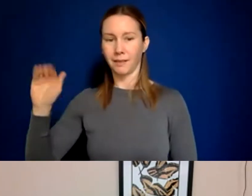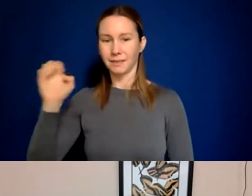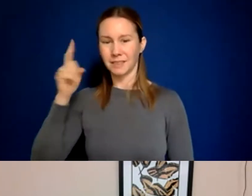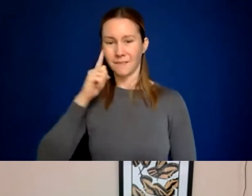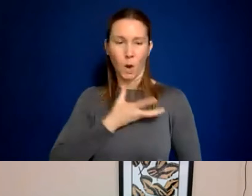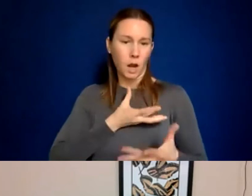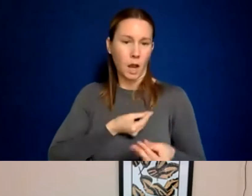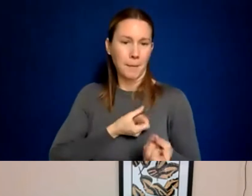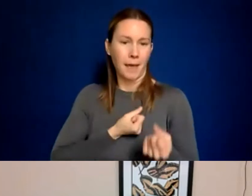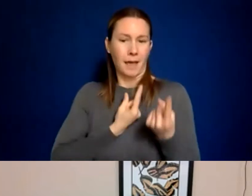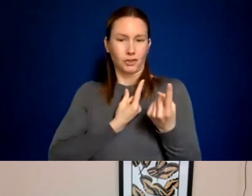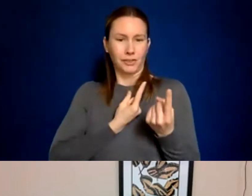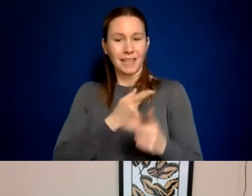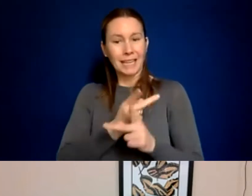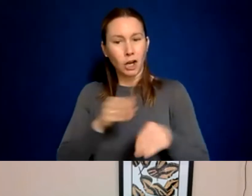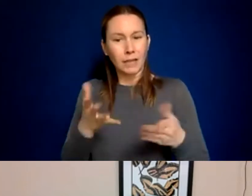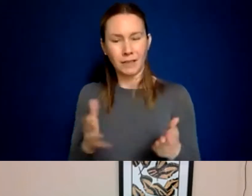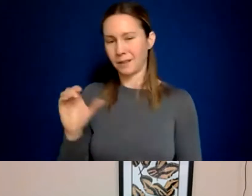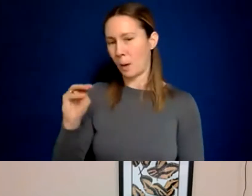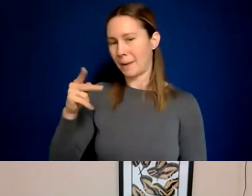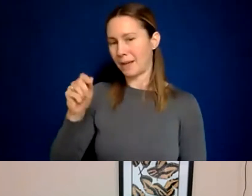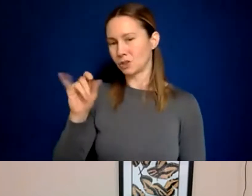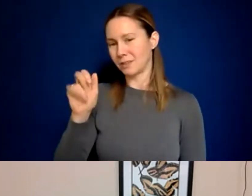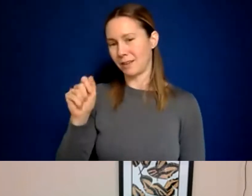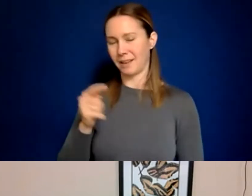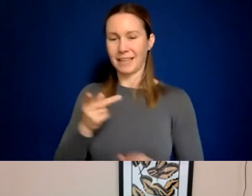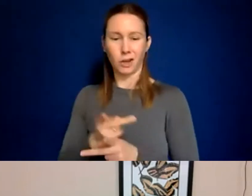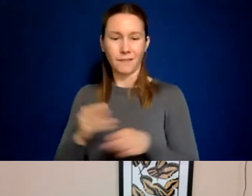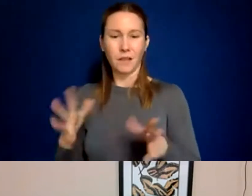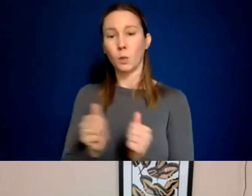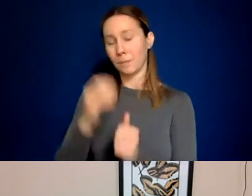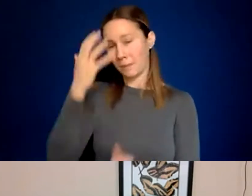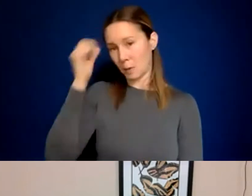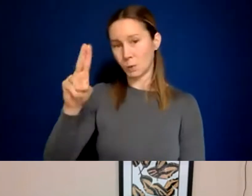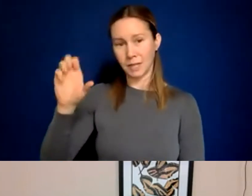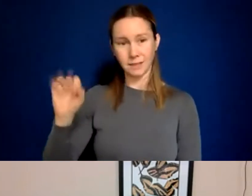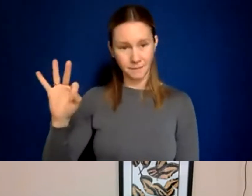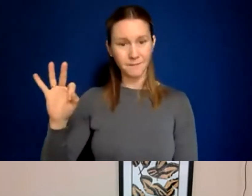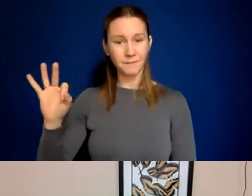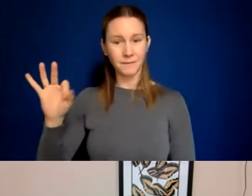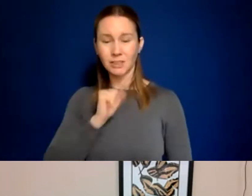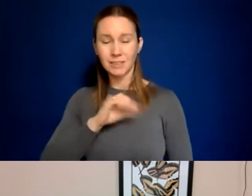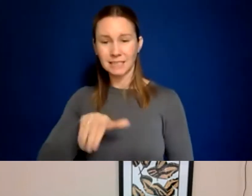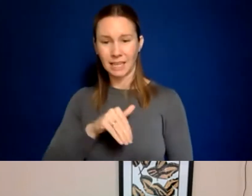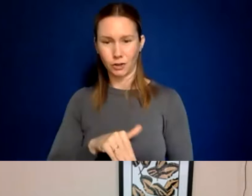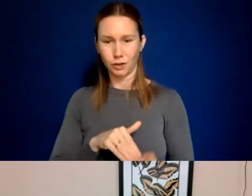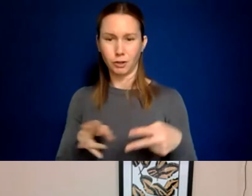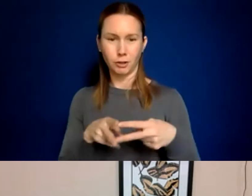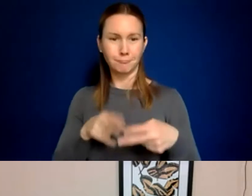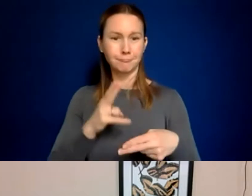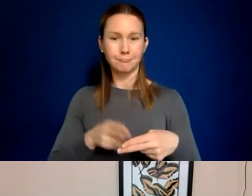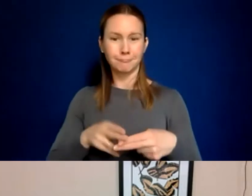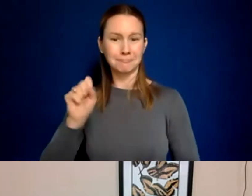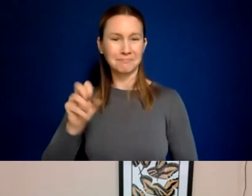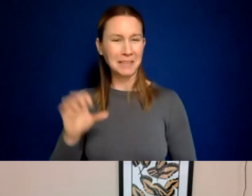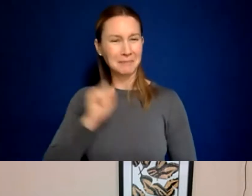caregiving with members of UCSF Memory and Aging Center, Nat Bui RN and Manur Alam. So